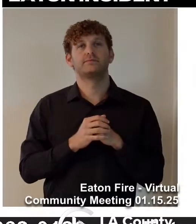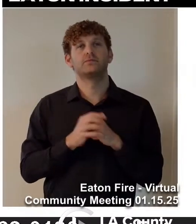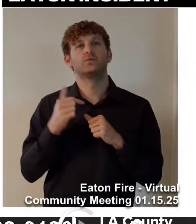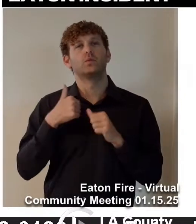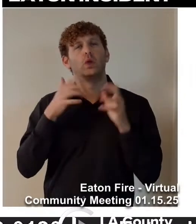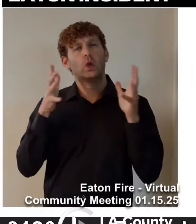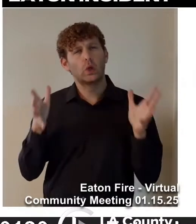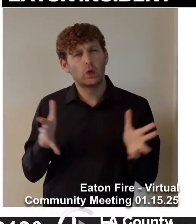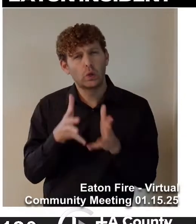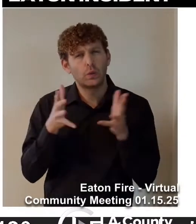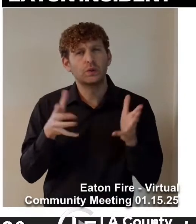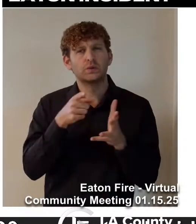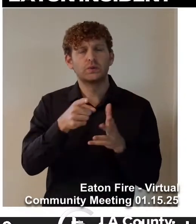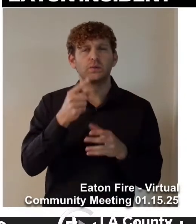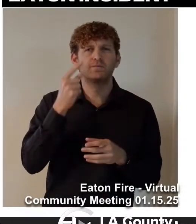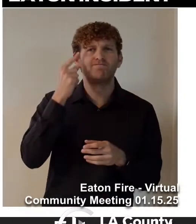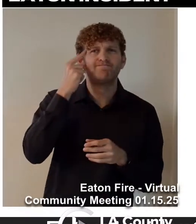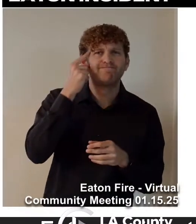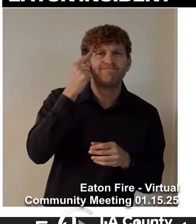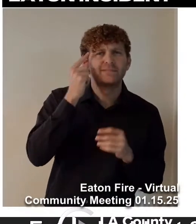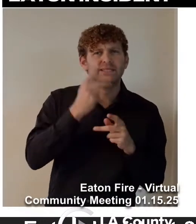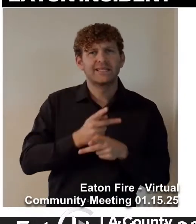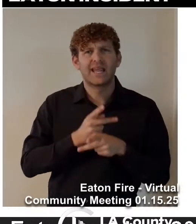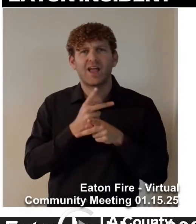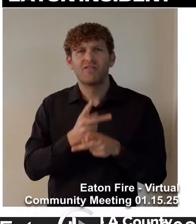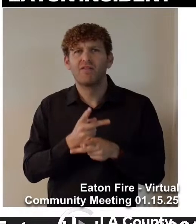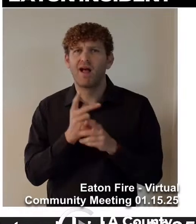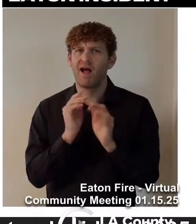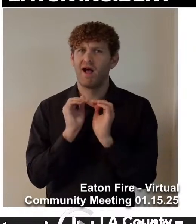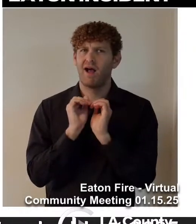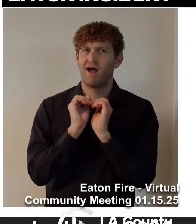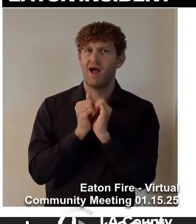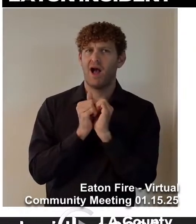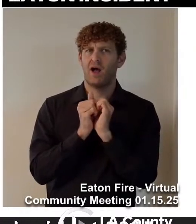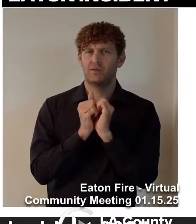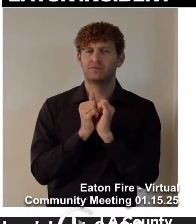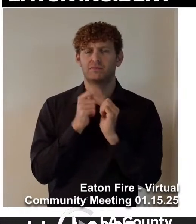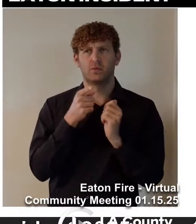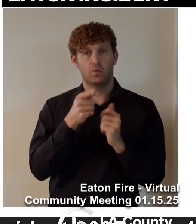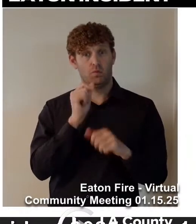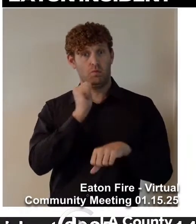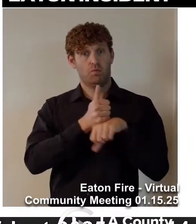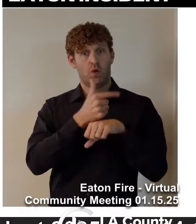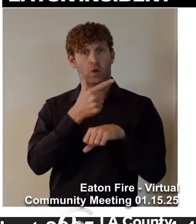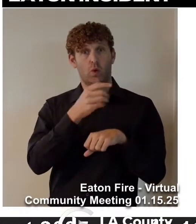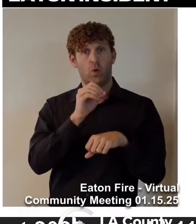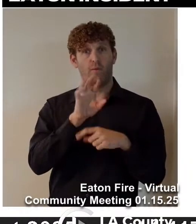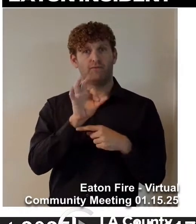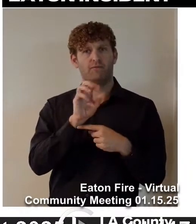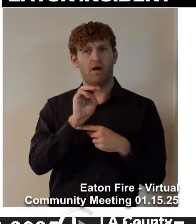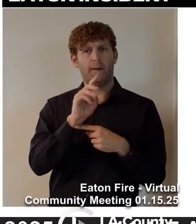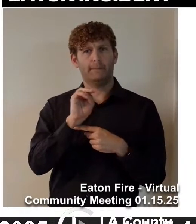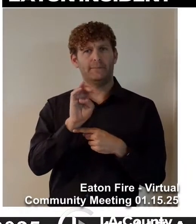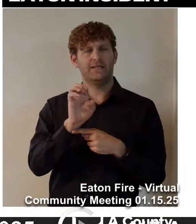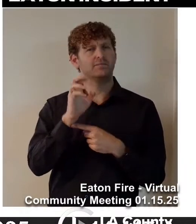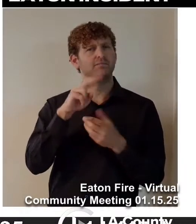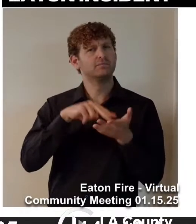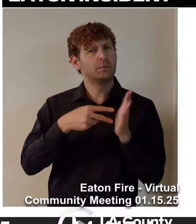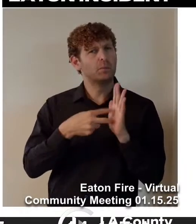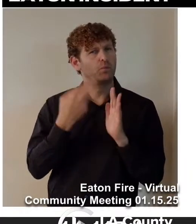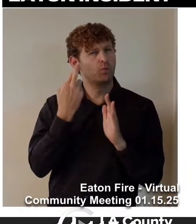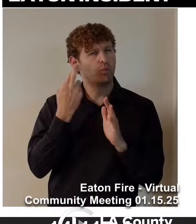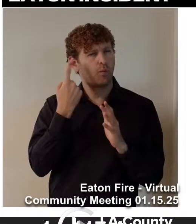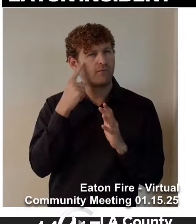consider very carefully how they create those accounts, okay? And then also, your question